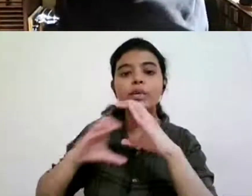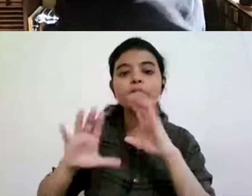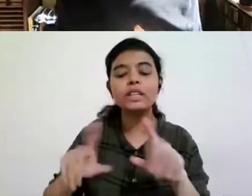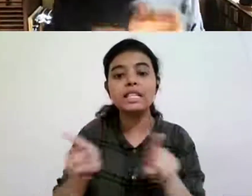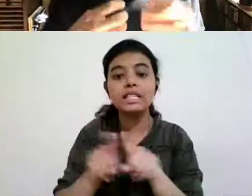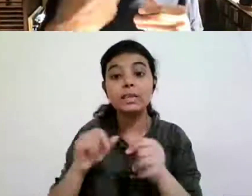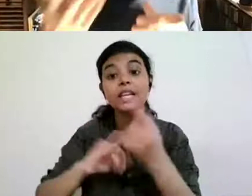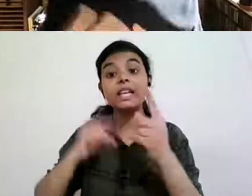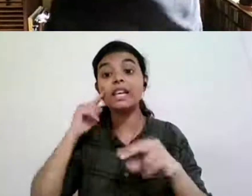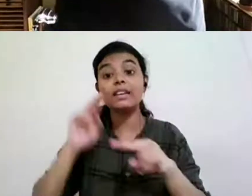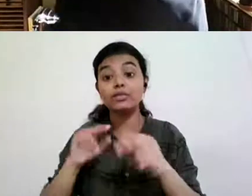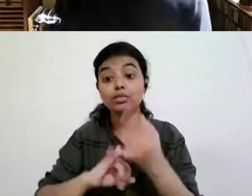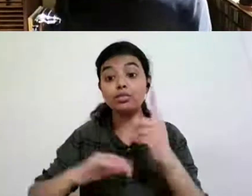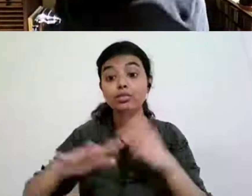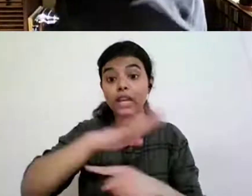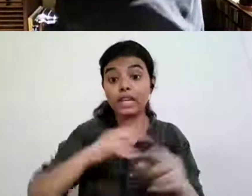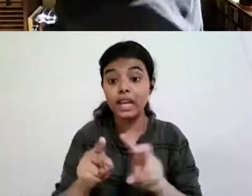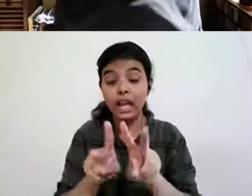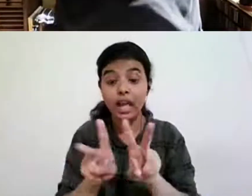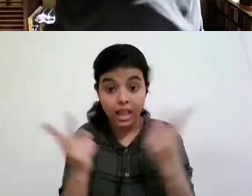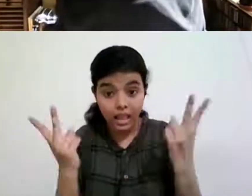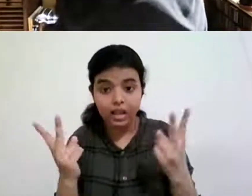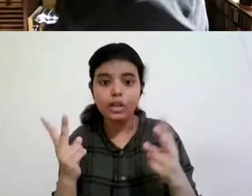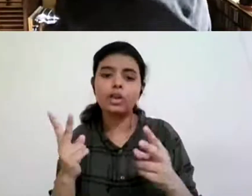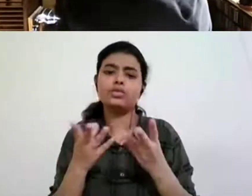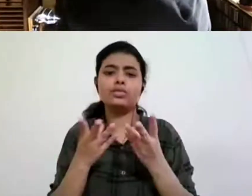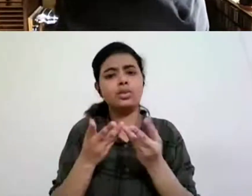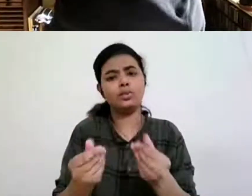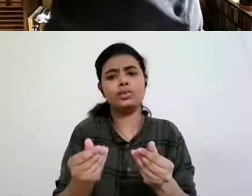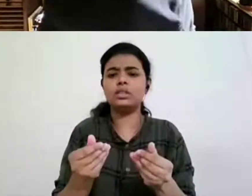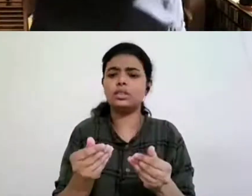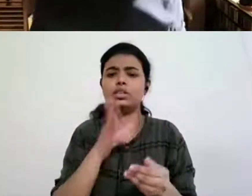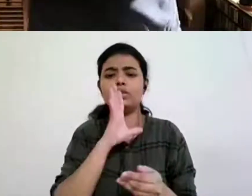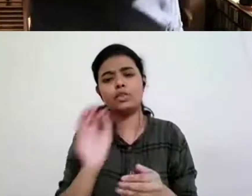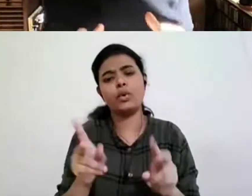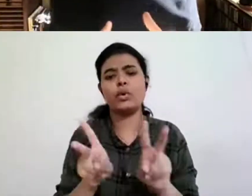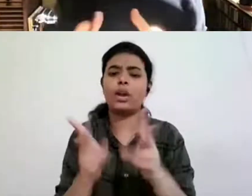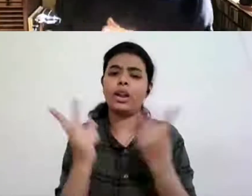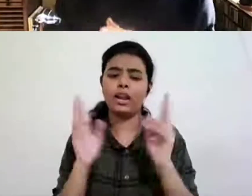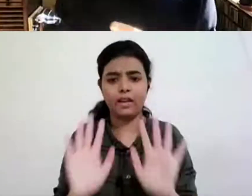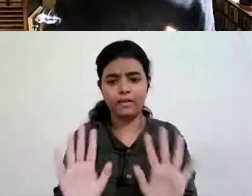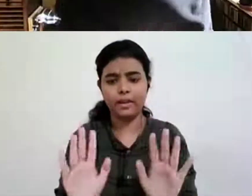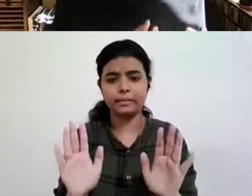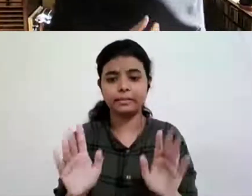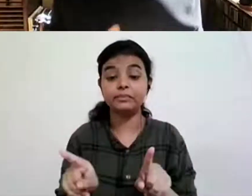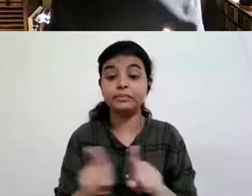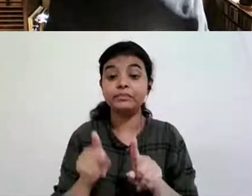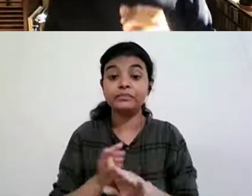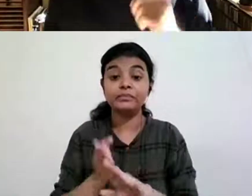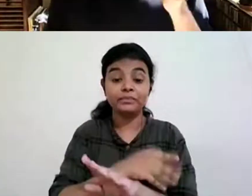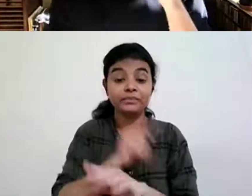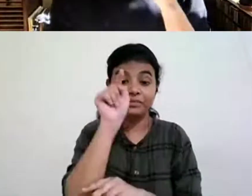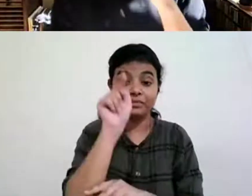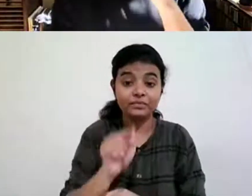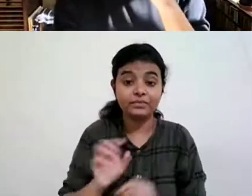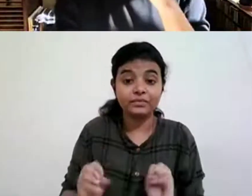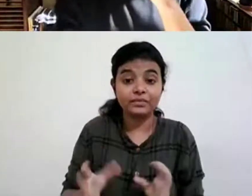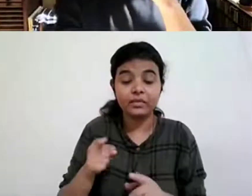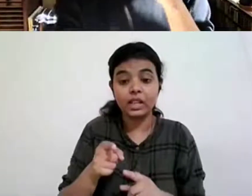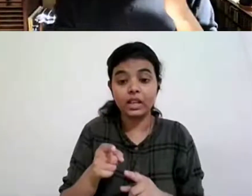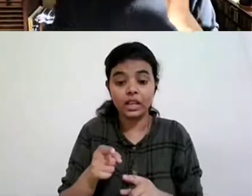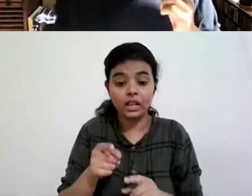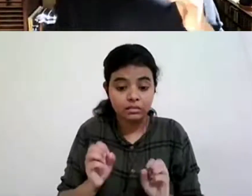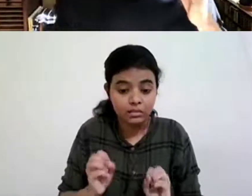is different, then also the solutions will be different. And of course, also other starting points lead to other